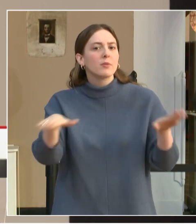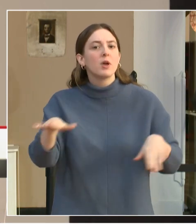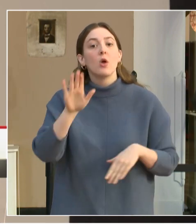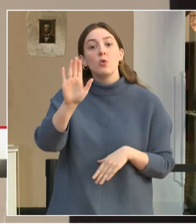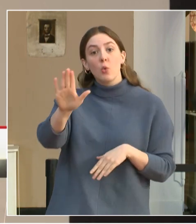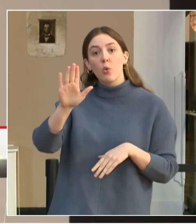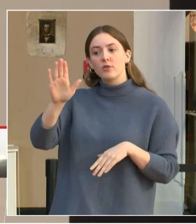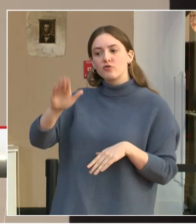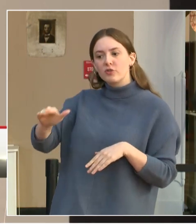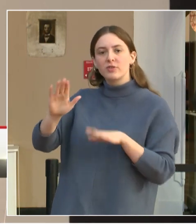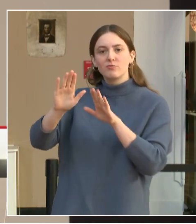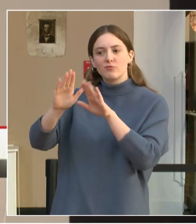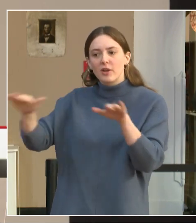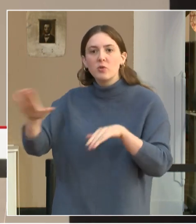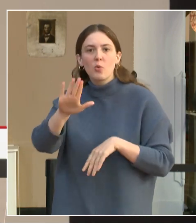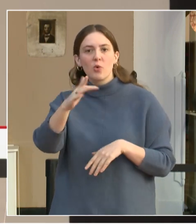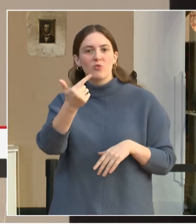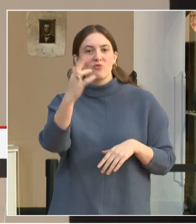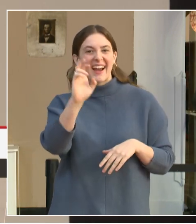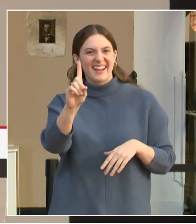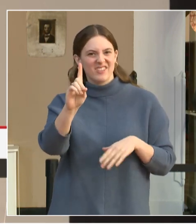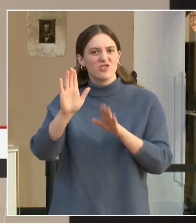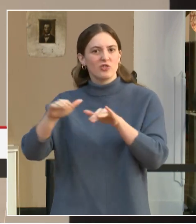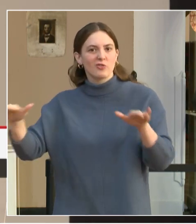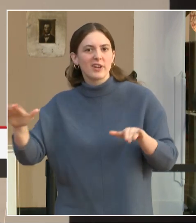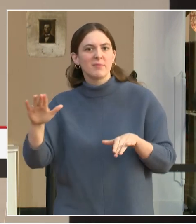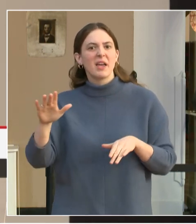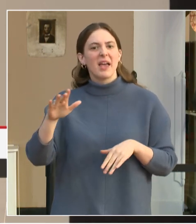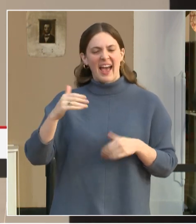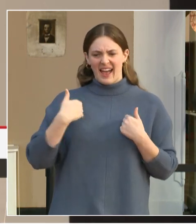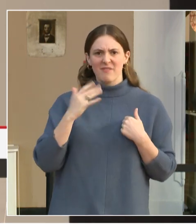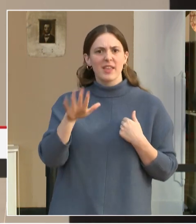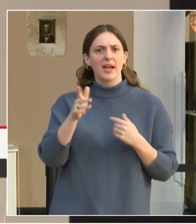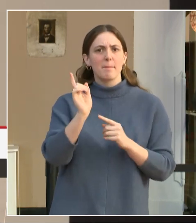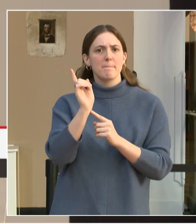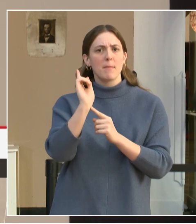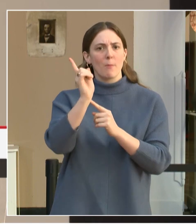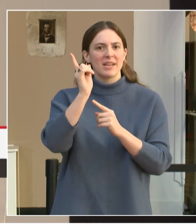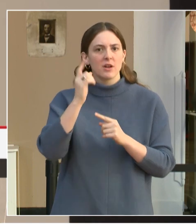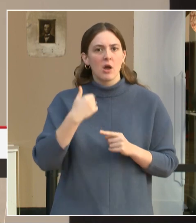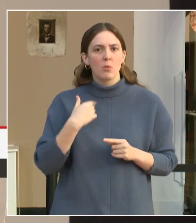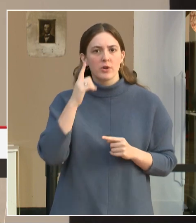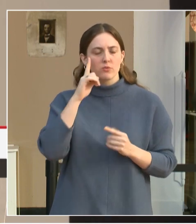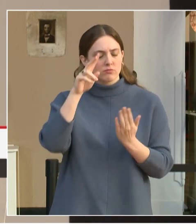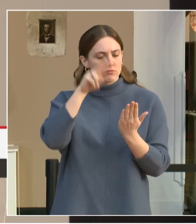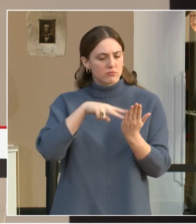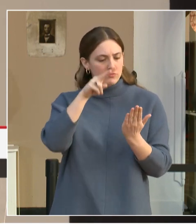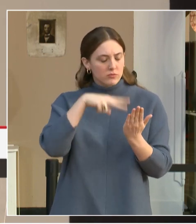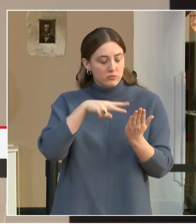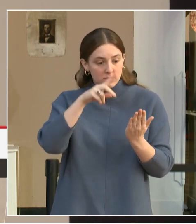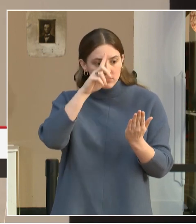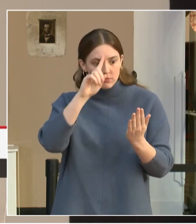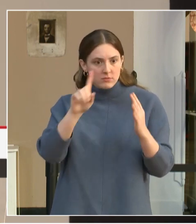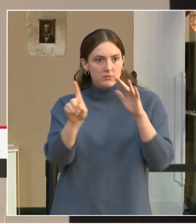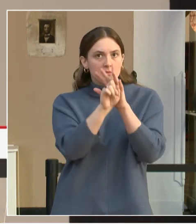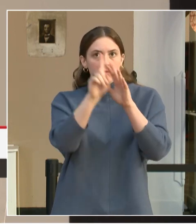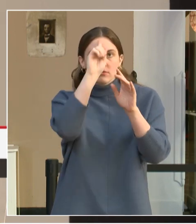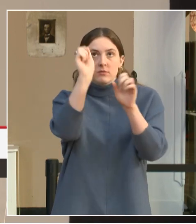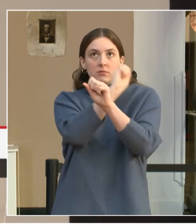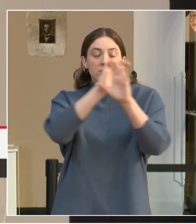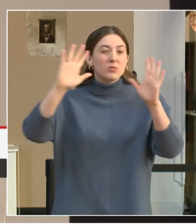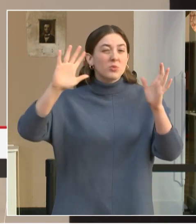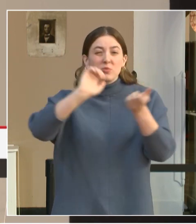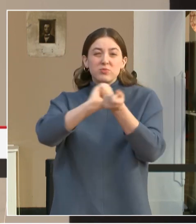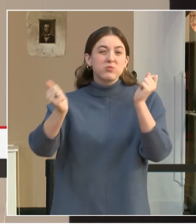your grandchildren's, and think about, we've all had that moment, right, where you're reading something and your mind just cracks open, you're transported to a different world, you have